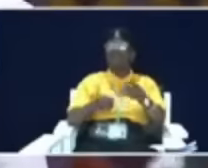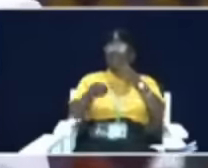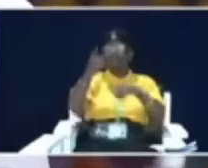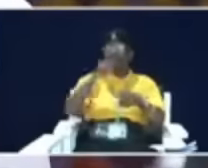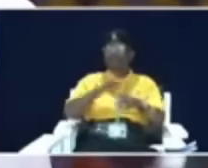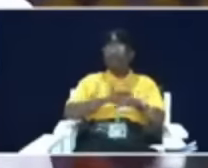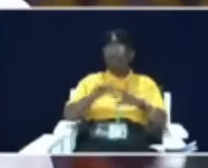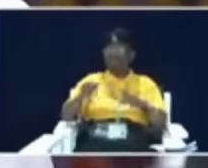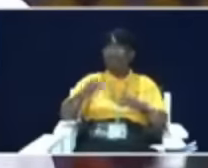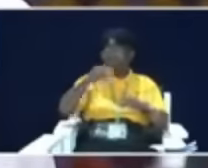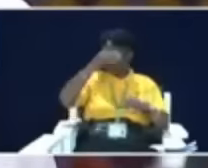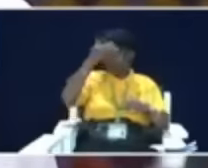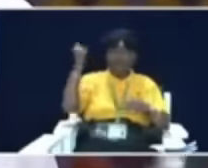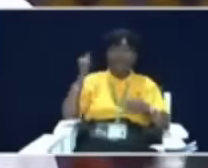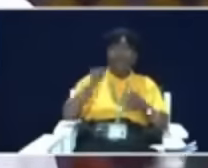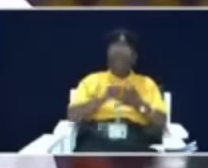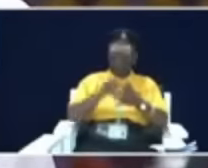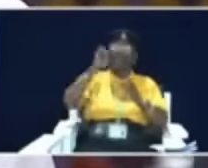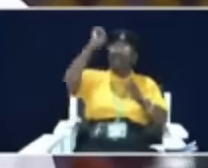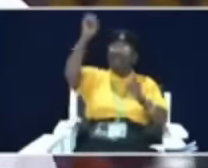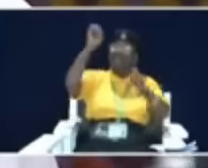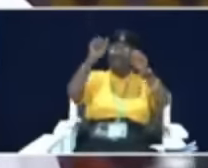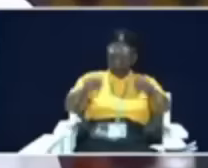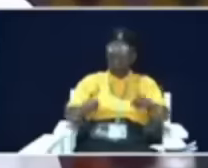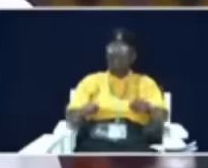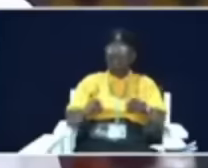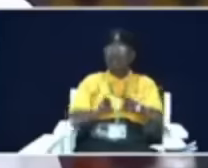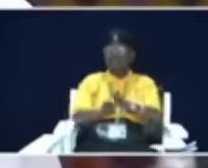that he can reverse the irreversible.